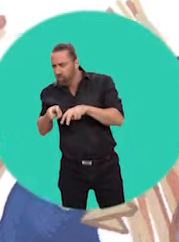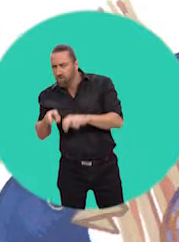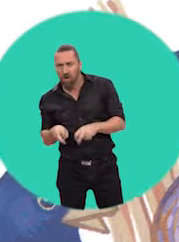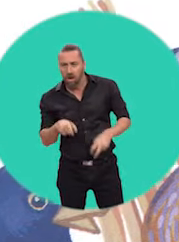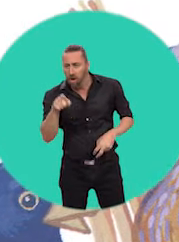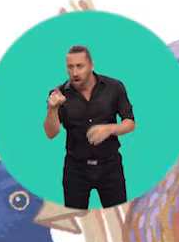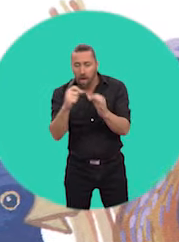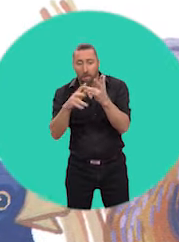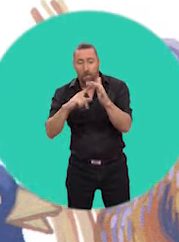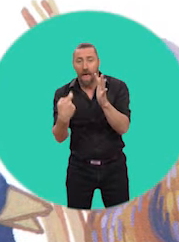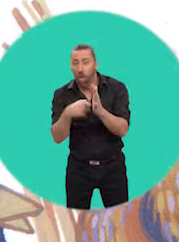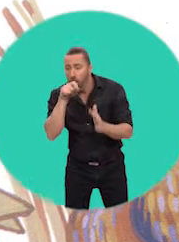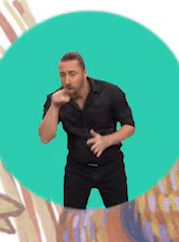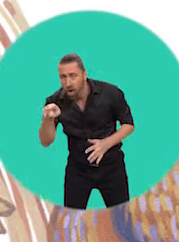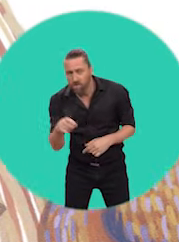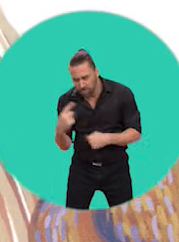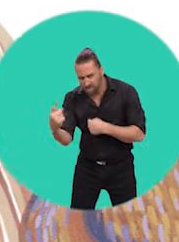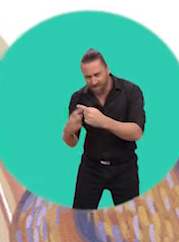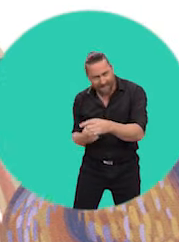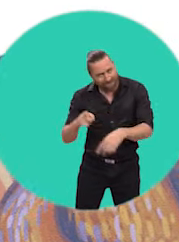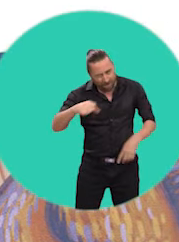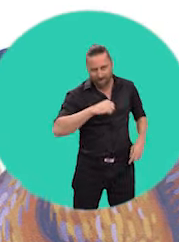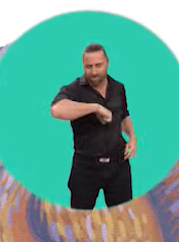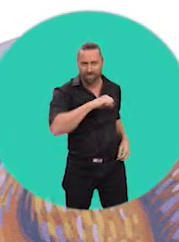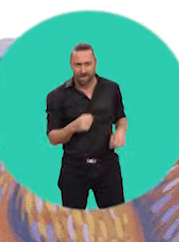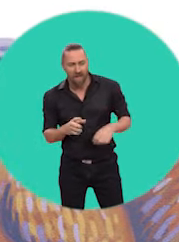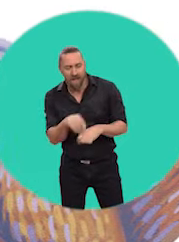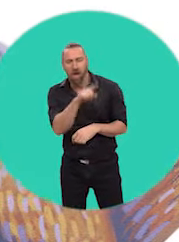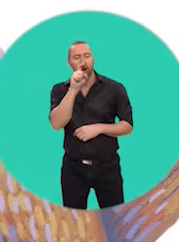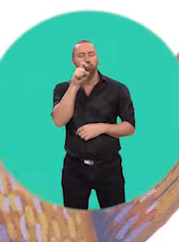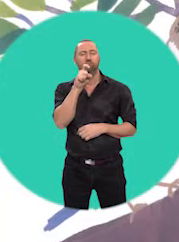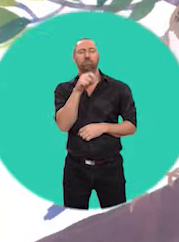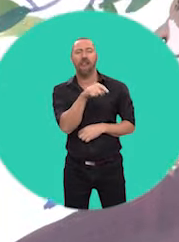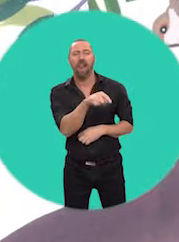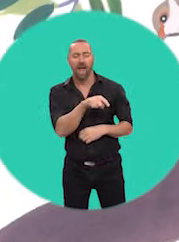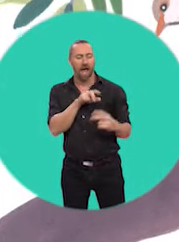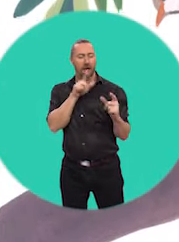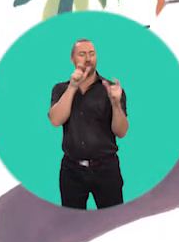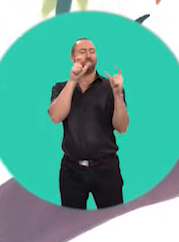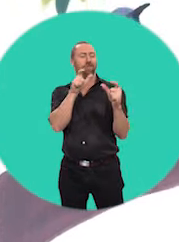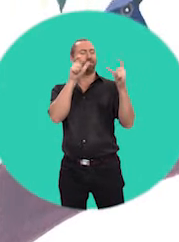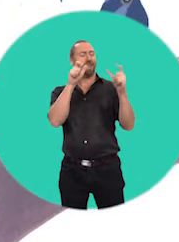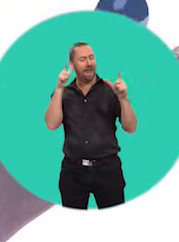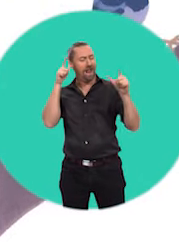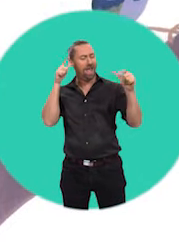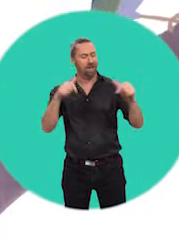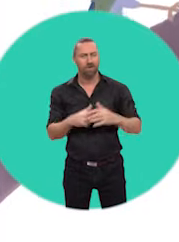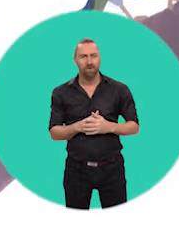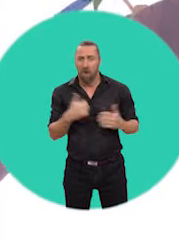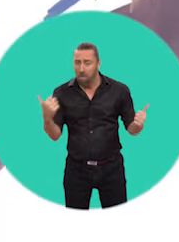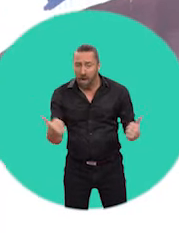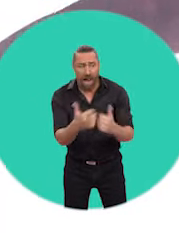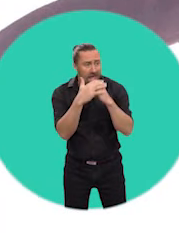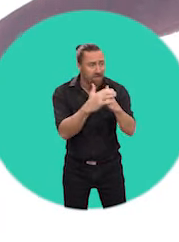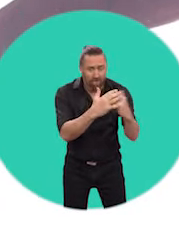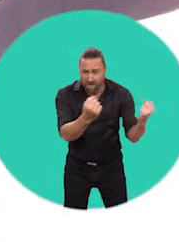He'd banter with the bowerbirds and make a ruckus with the rosellas. But the one friend Leonard didn't